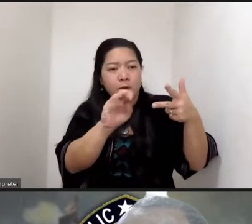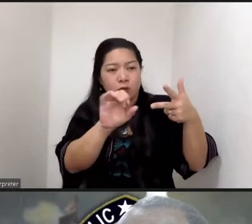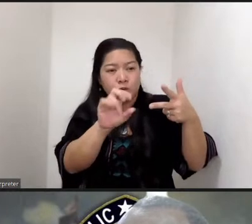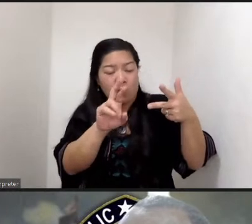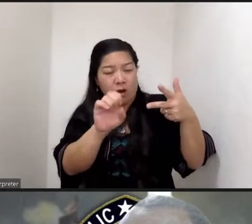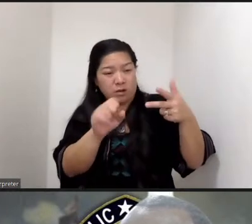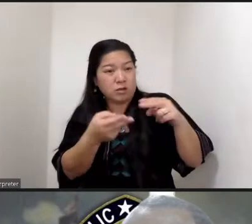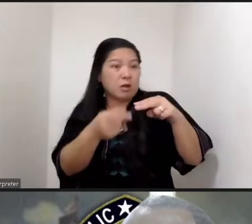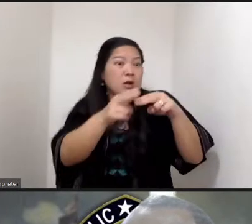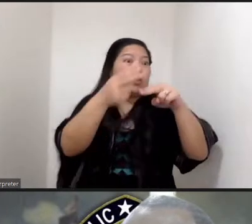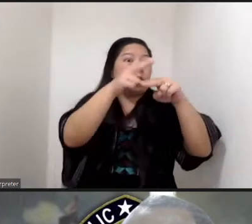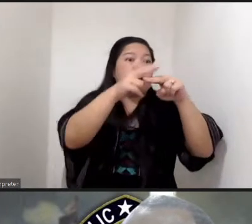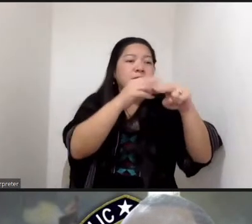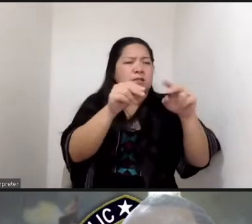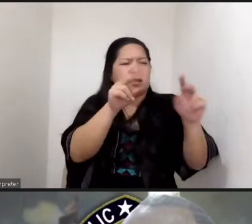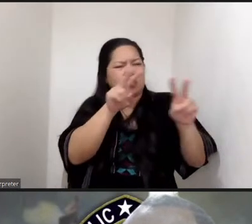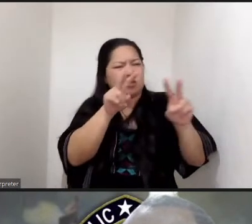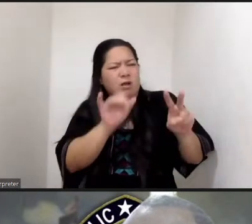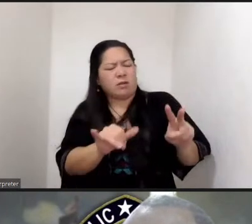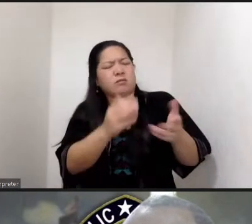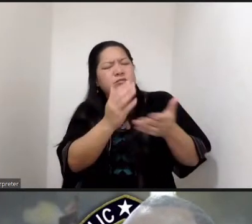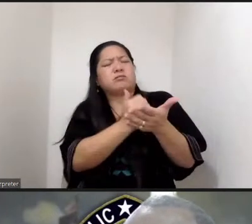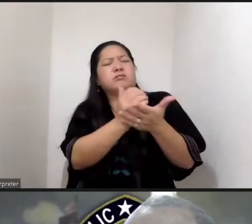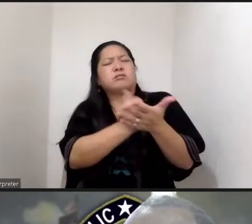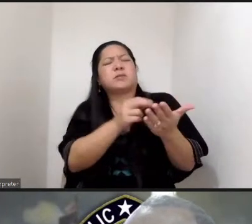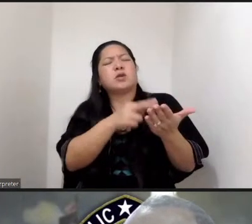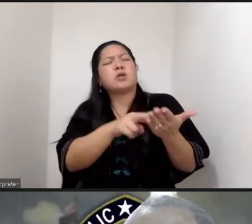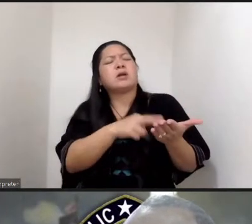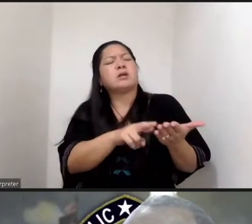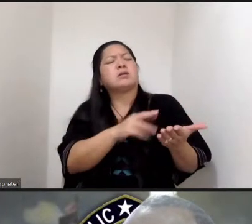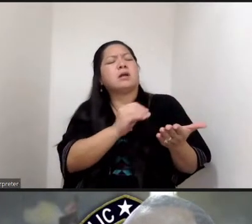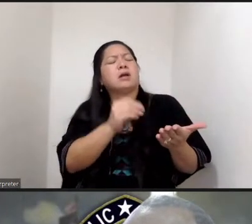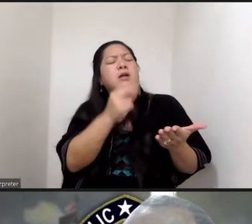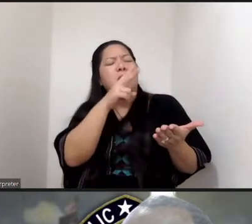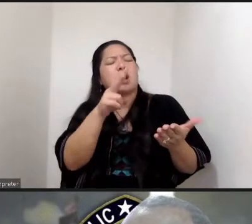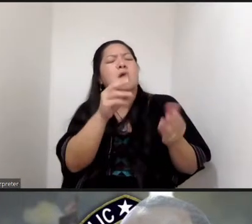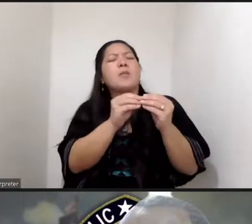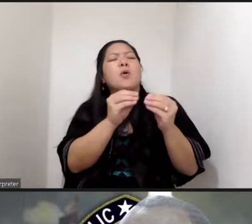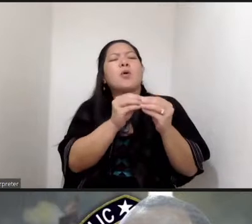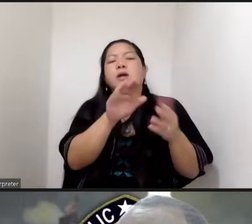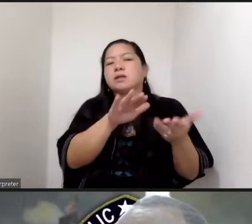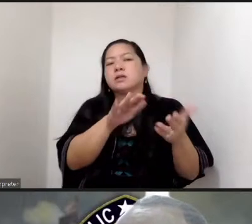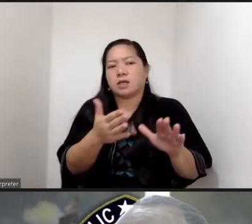You also saw that in Delta, more of the deaths occurred.